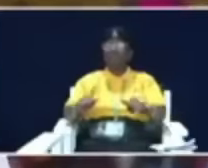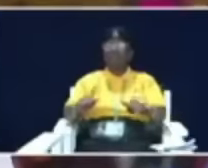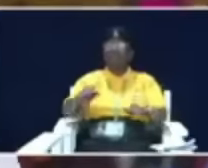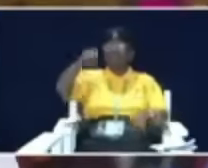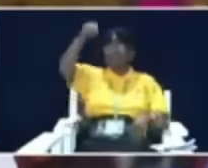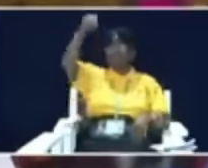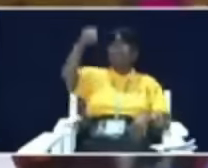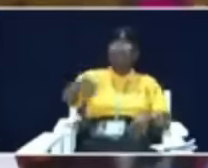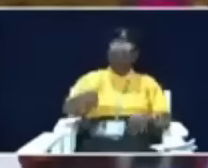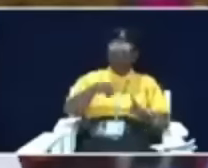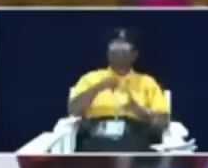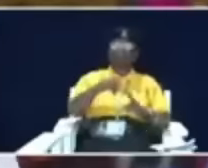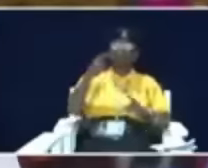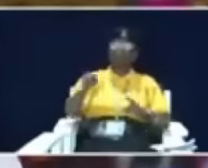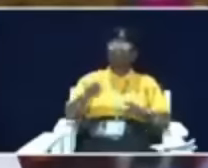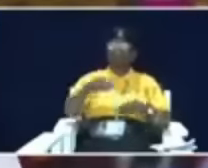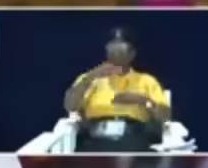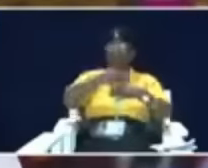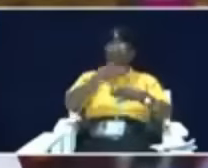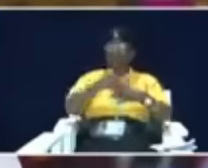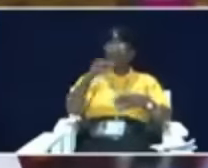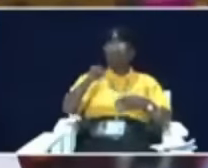When the wall of Jericho fell,